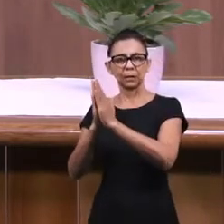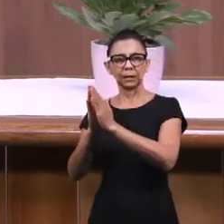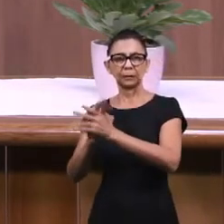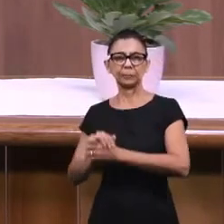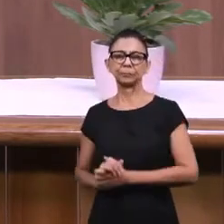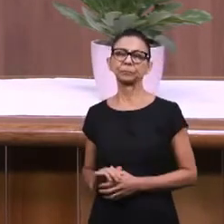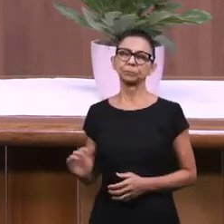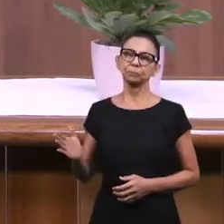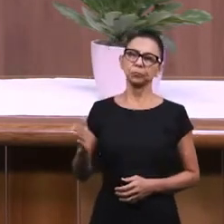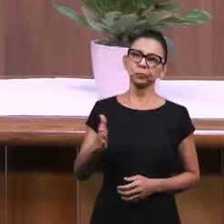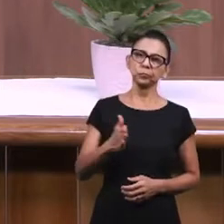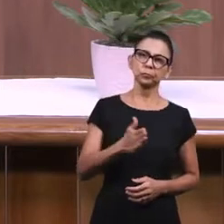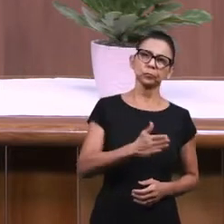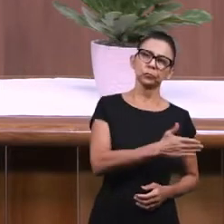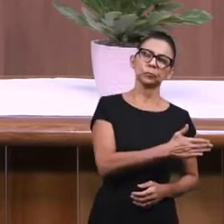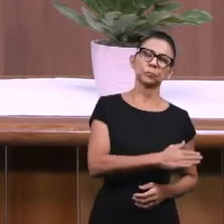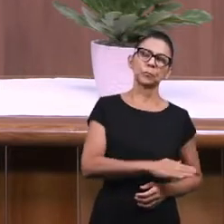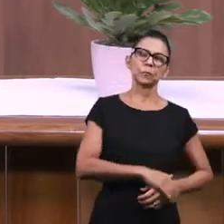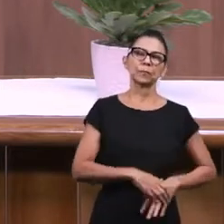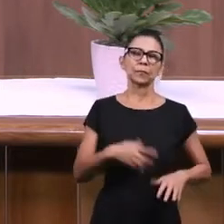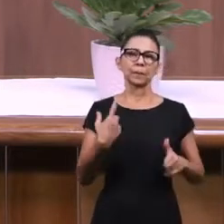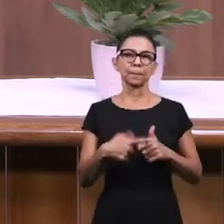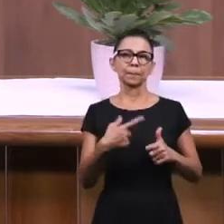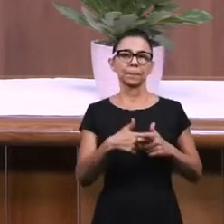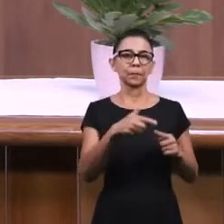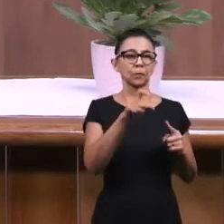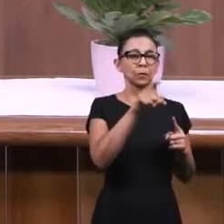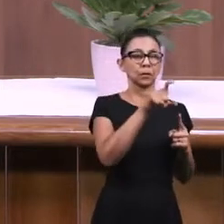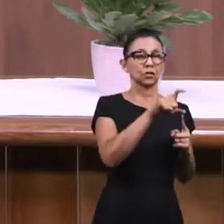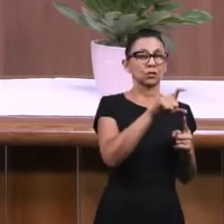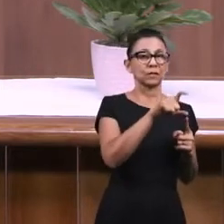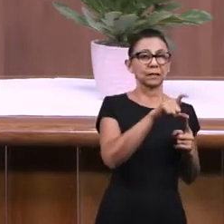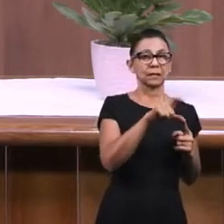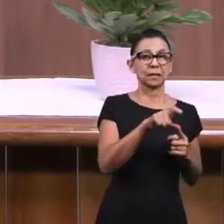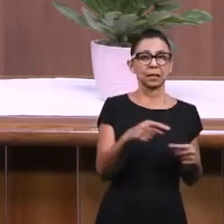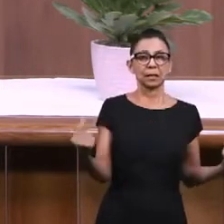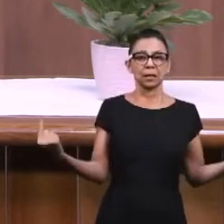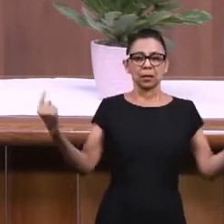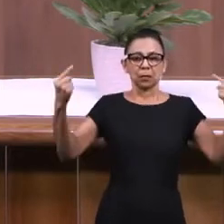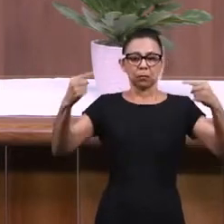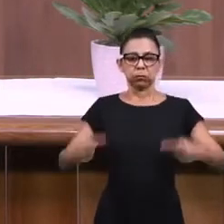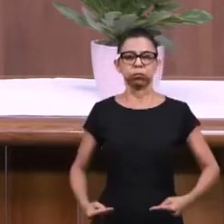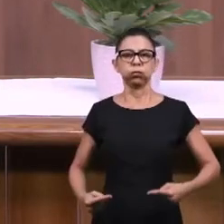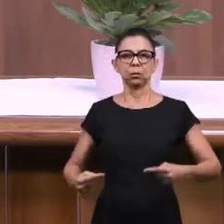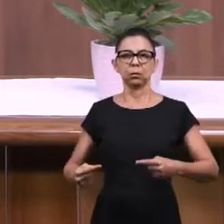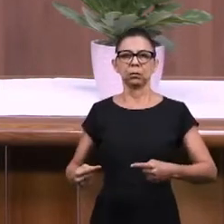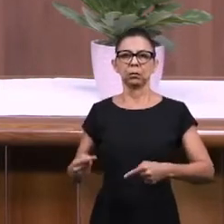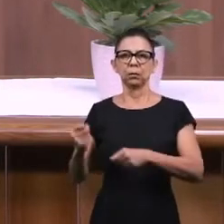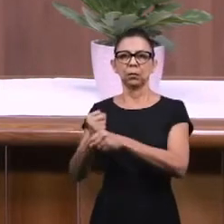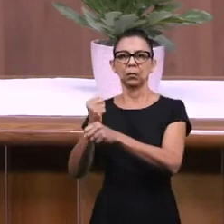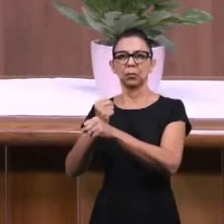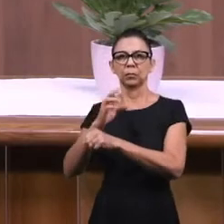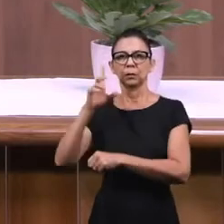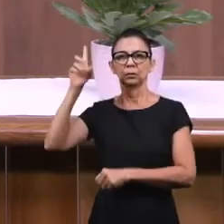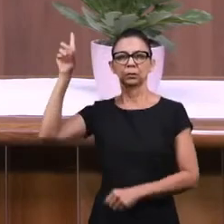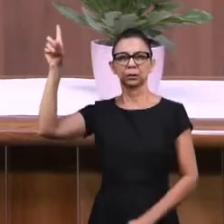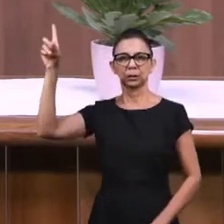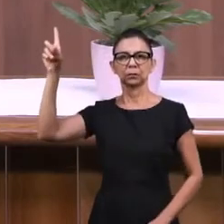and the Prince of Persia, who represents the opposition from the Lord in our lives, after this